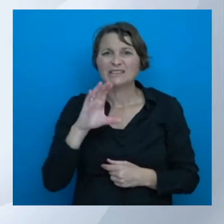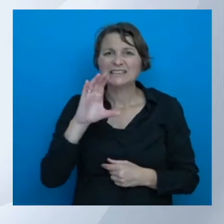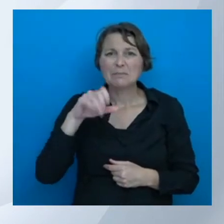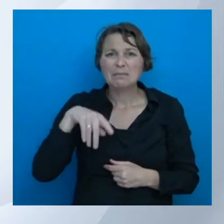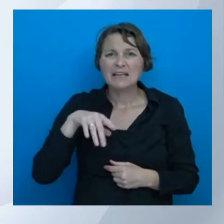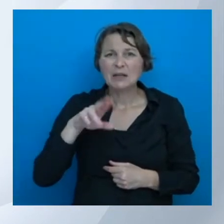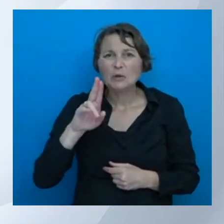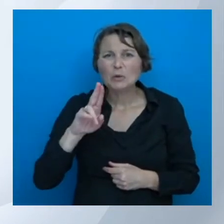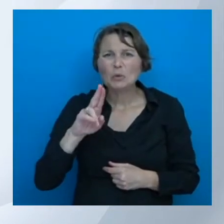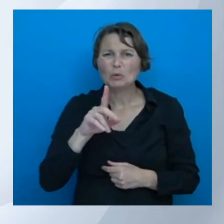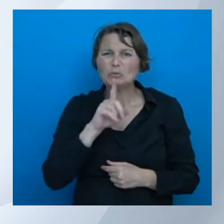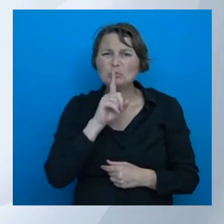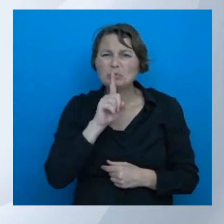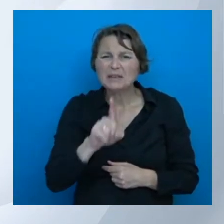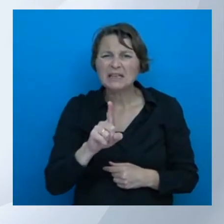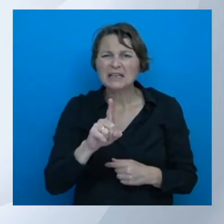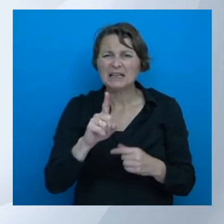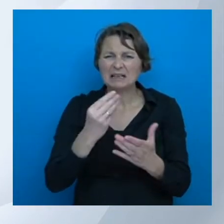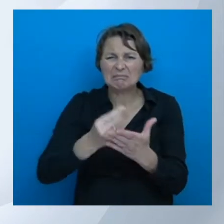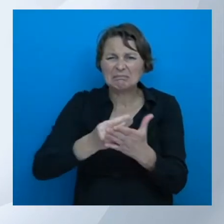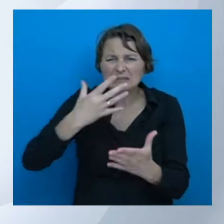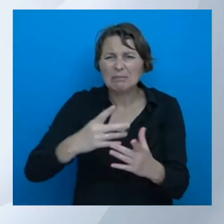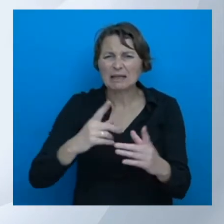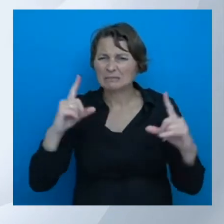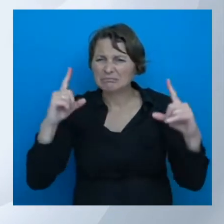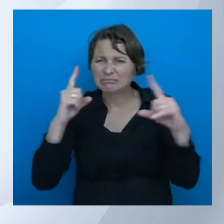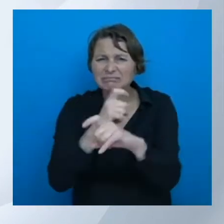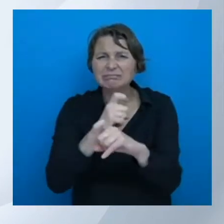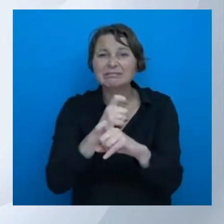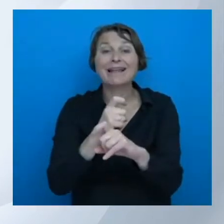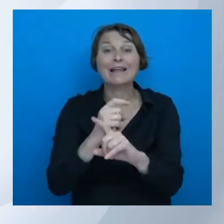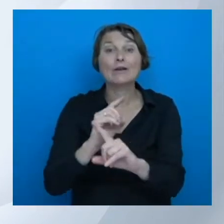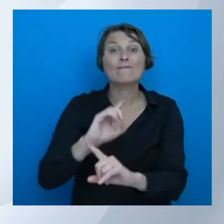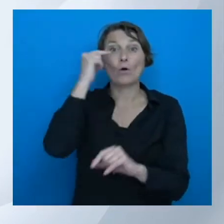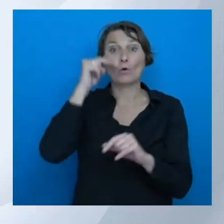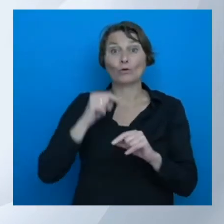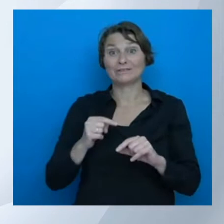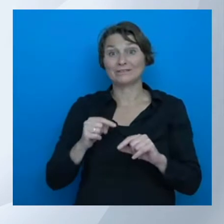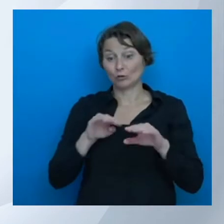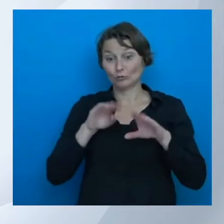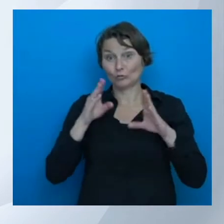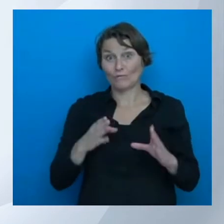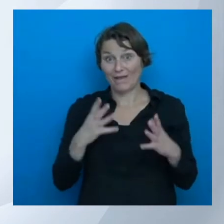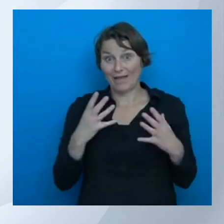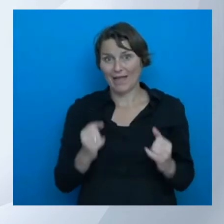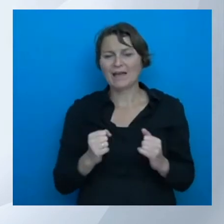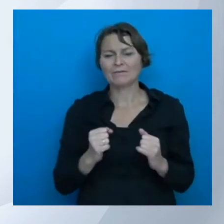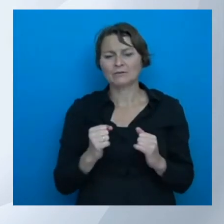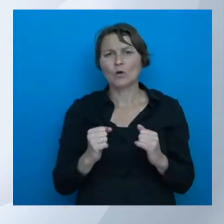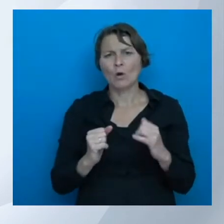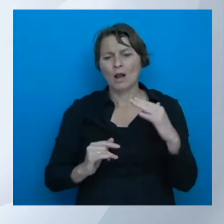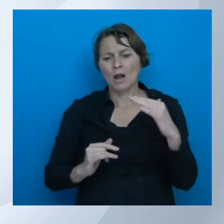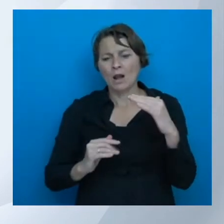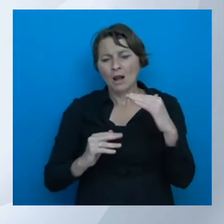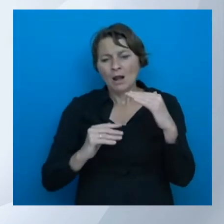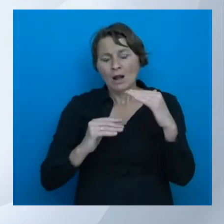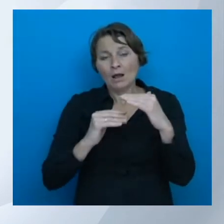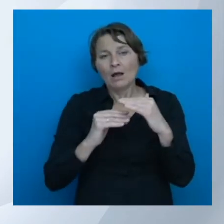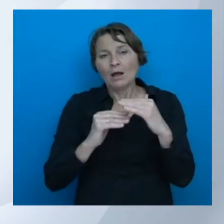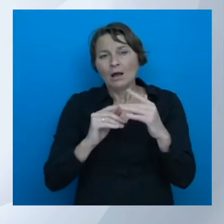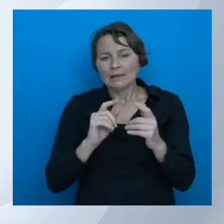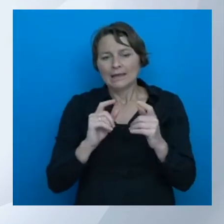decryption of SSL certificates at the origin server level. You can have everything encrypted up to Azure and